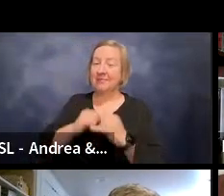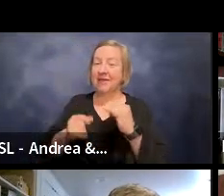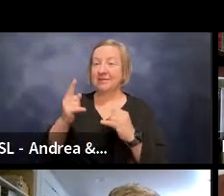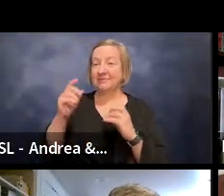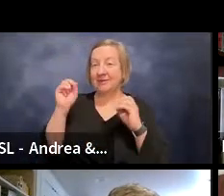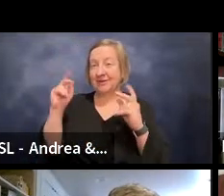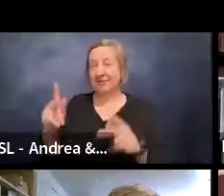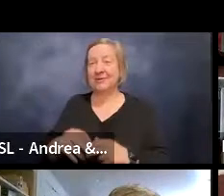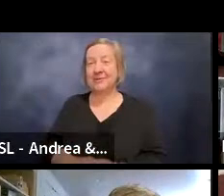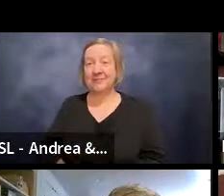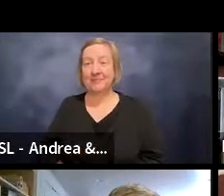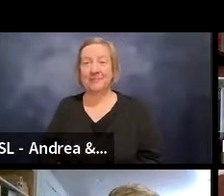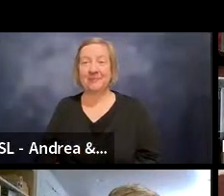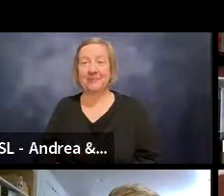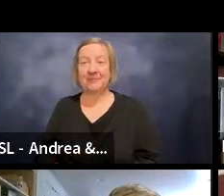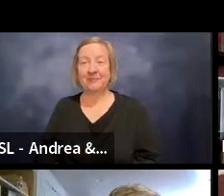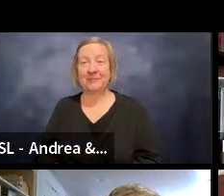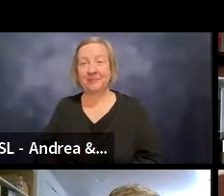Okay.